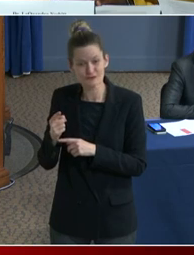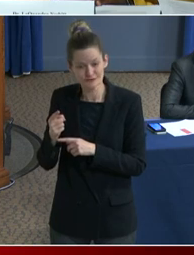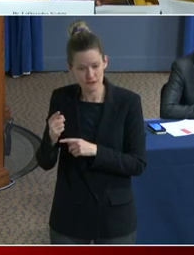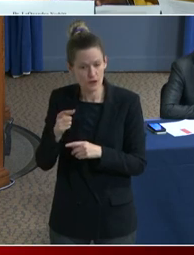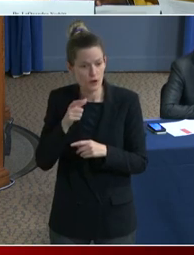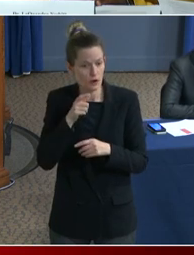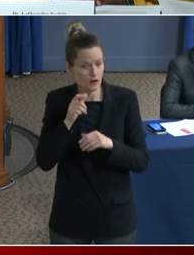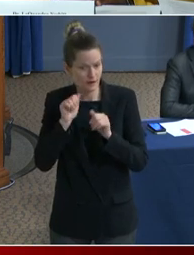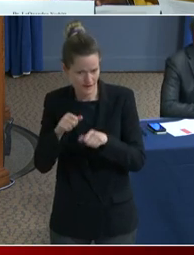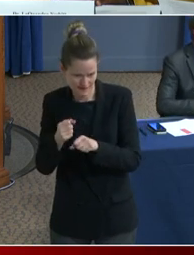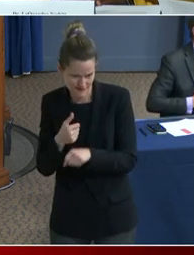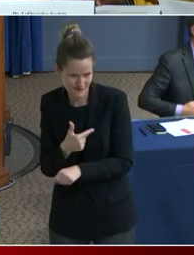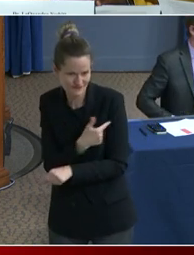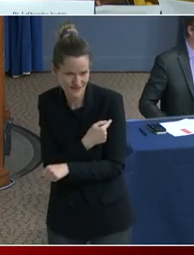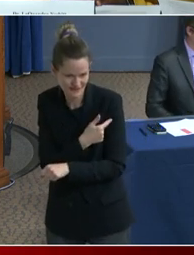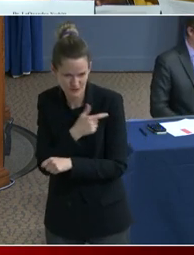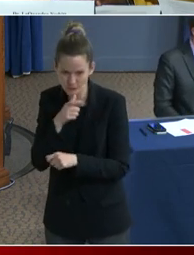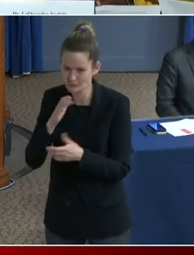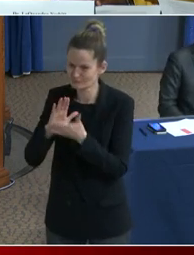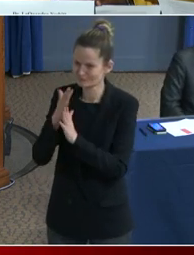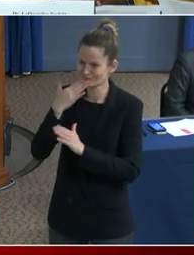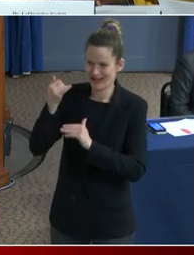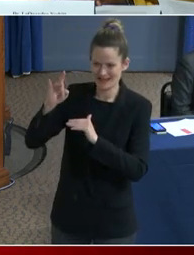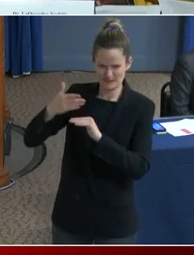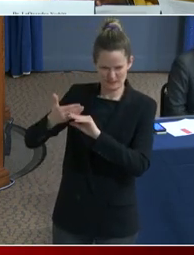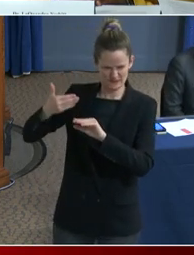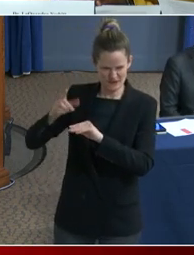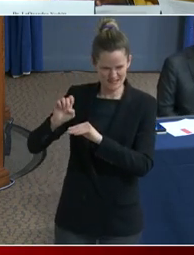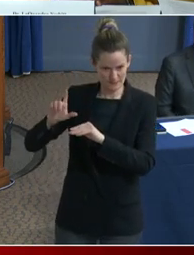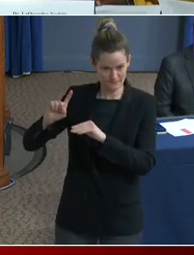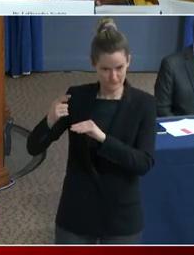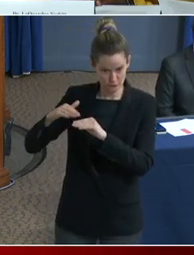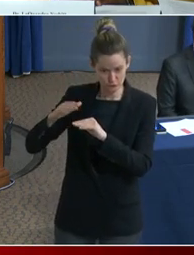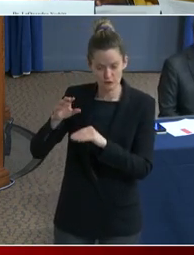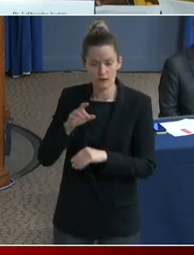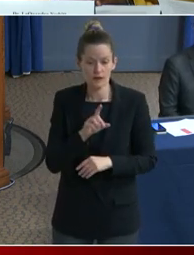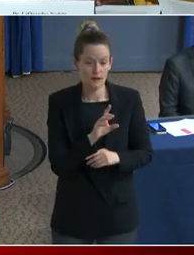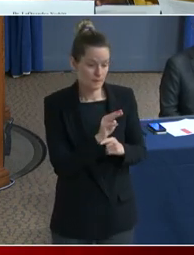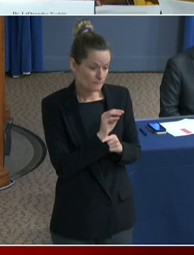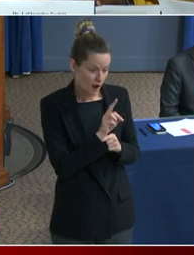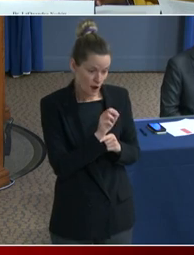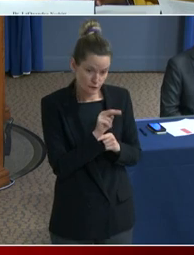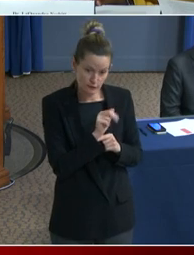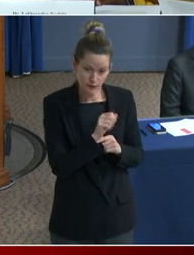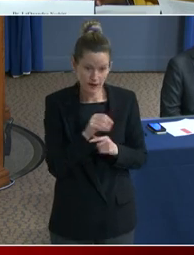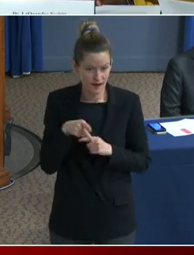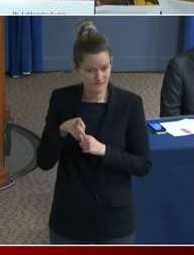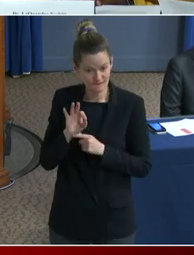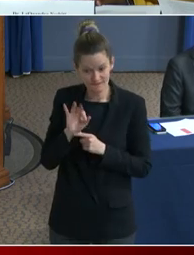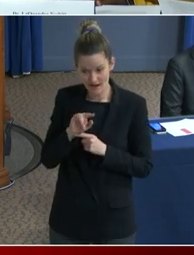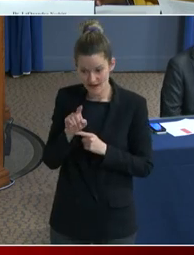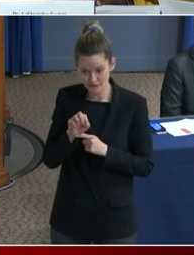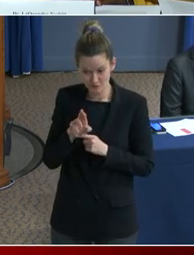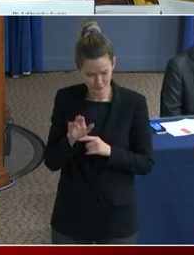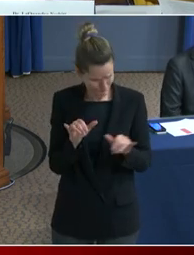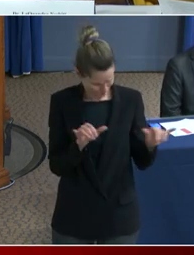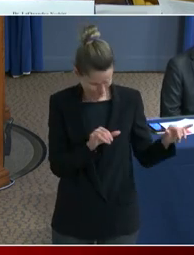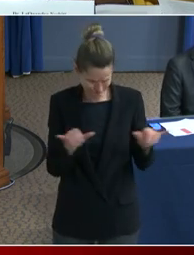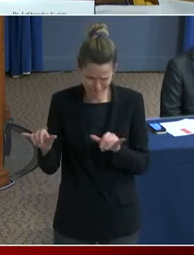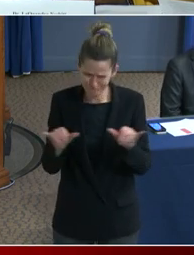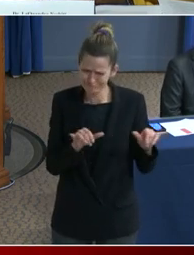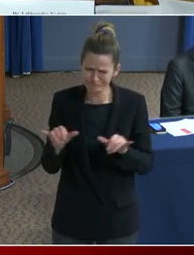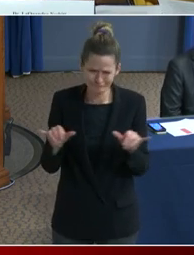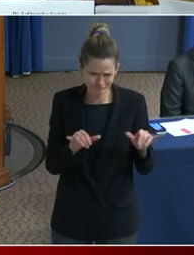or Pfizer vaccine before June 1 should, in fact, get a booster. So how do you get vaccinated in the District